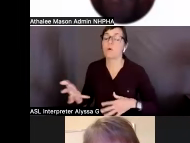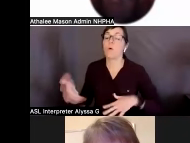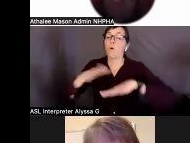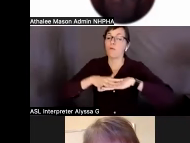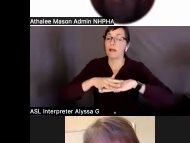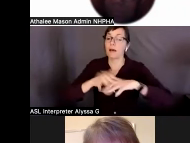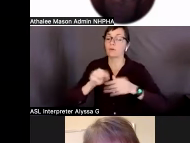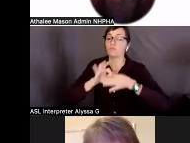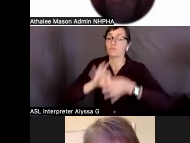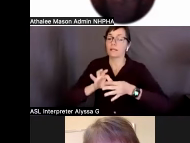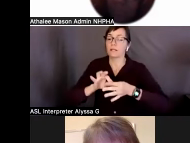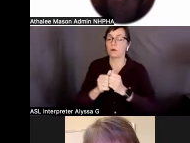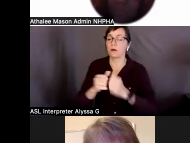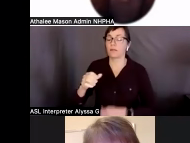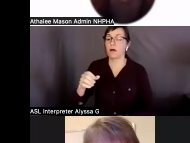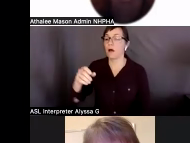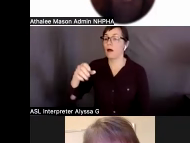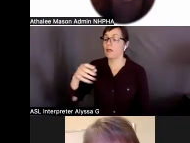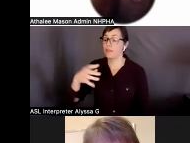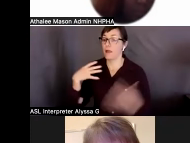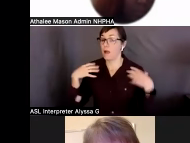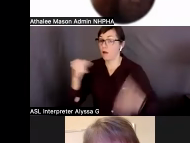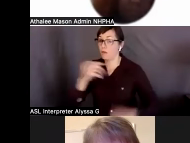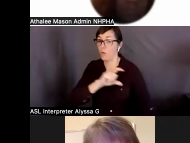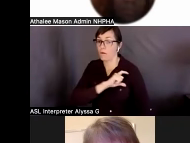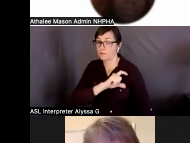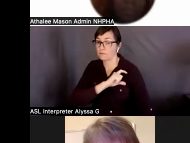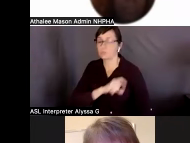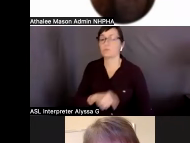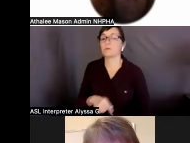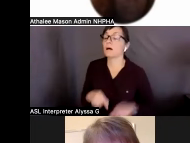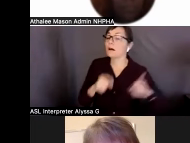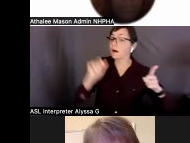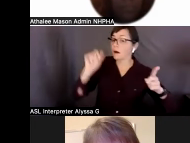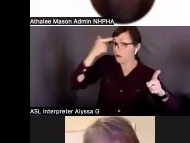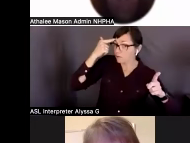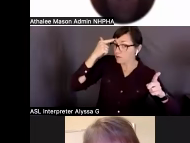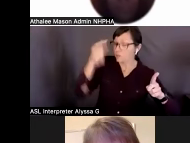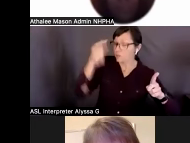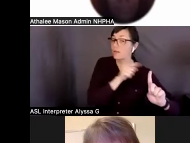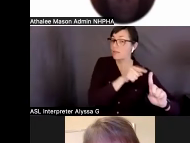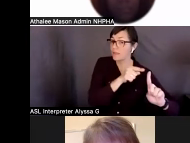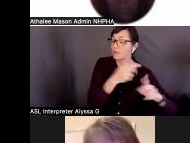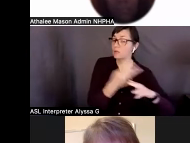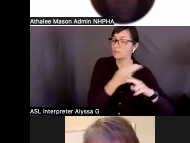officer. And over the course of the pandemic, the governor used different tools to curb the spread.